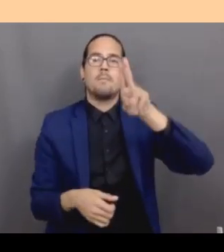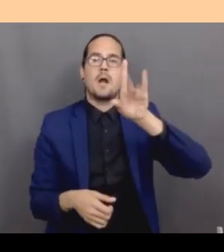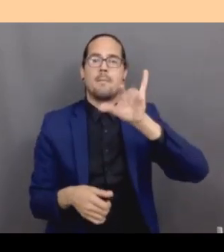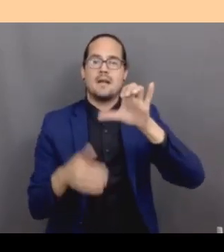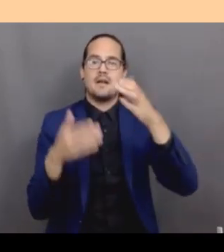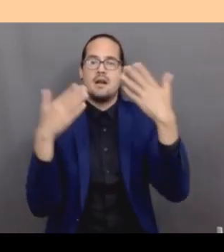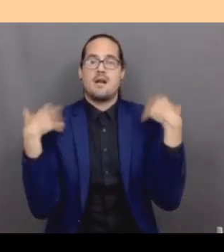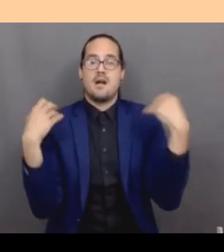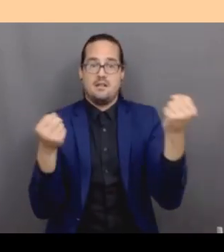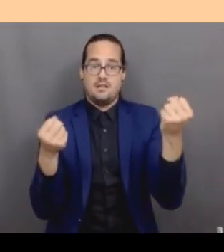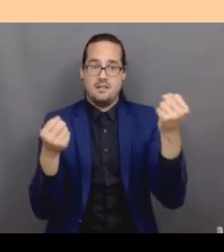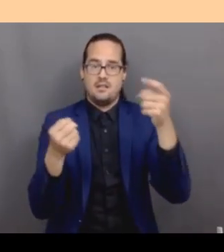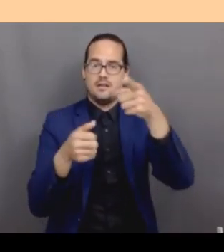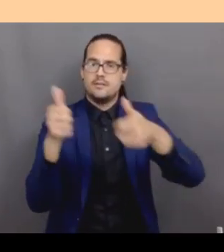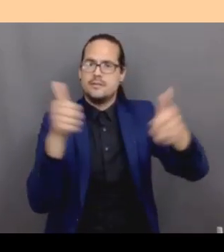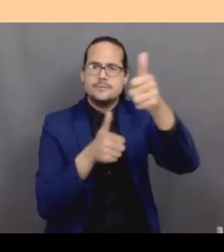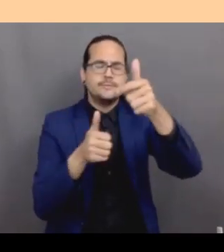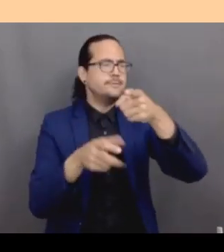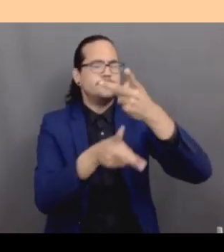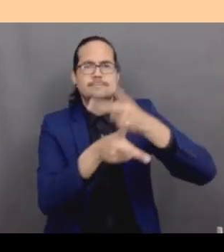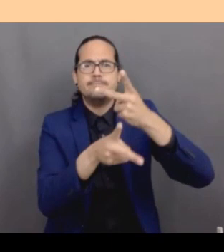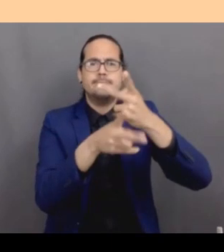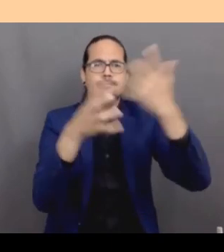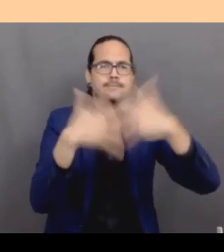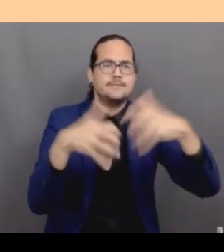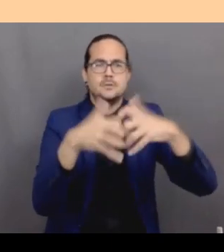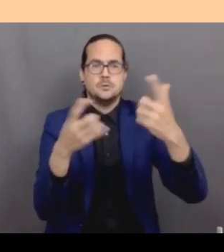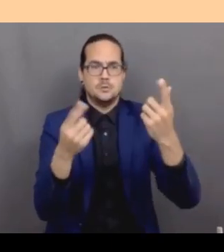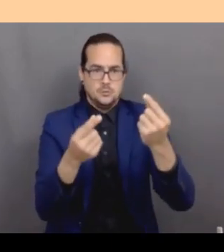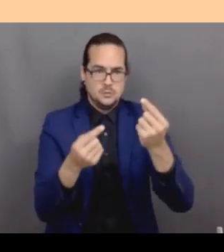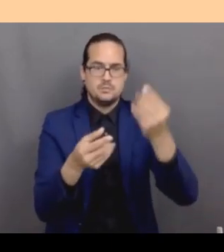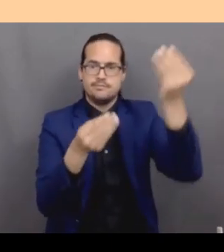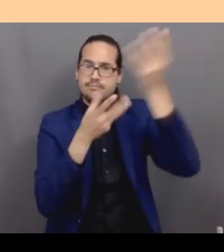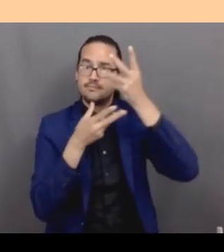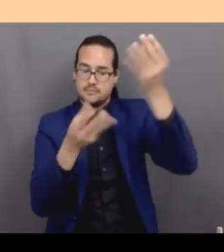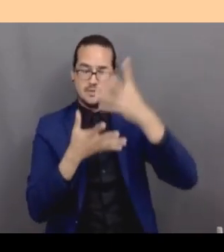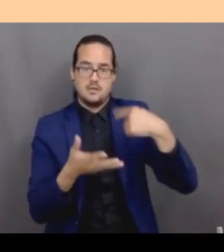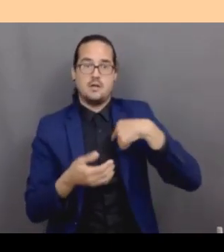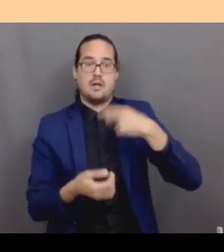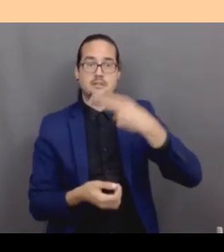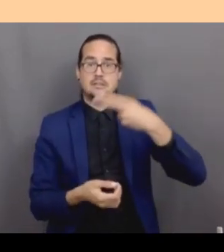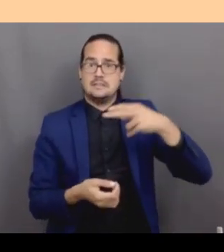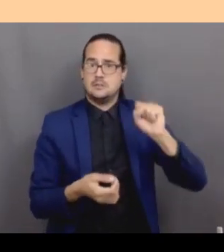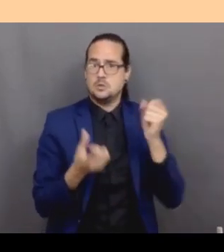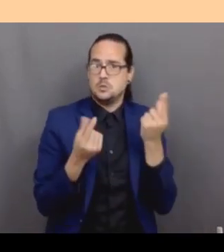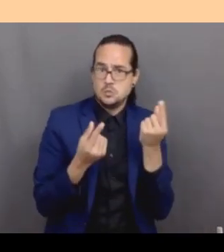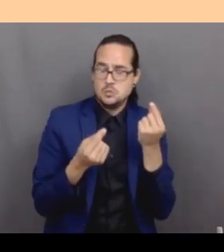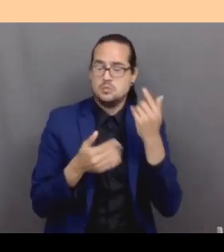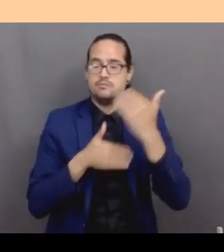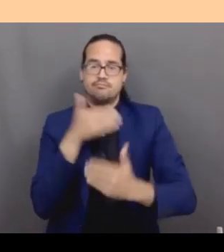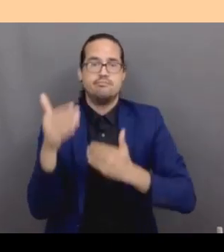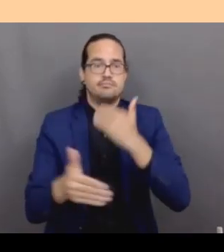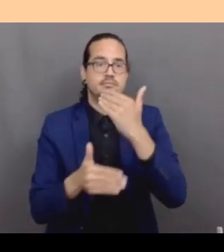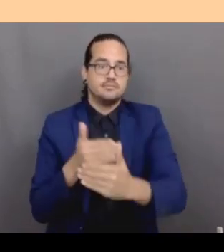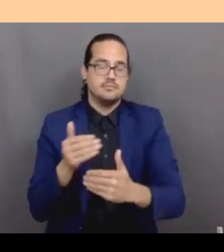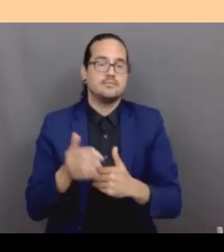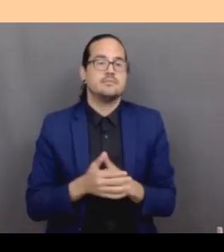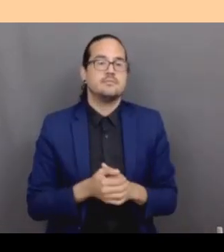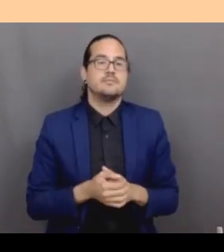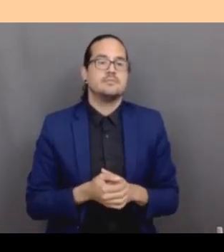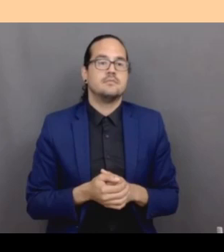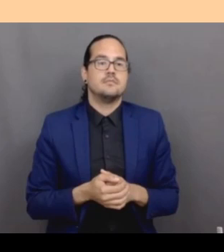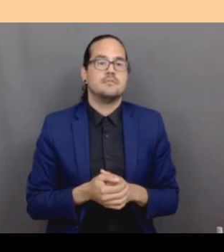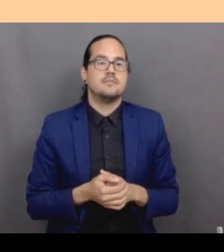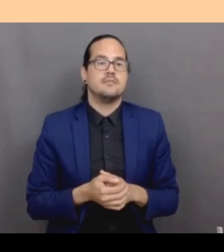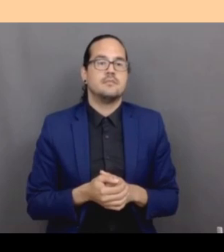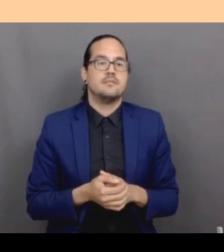and notifying us all. They've worked tirelessly in collaboration with our County Public Health Information Officer to make sure information flows regularly